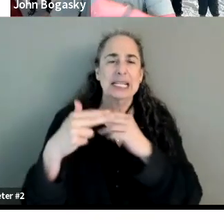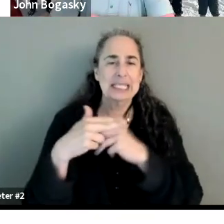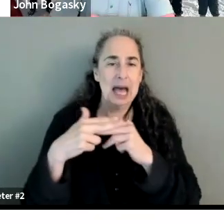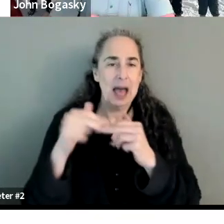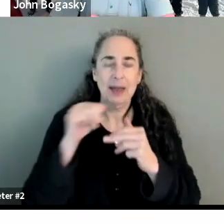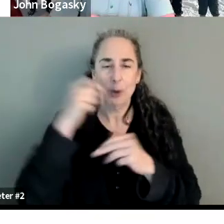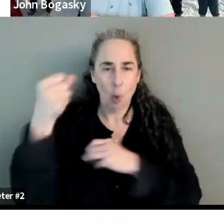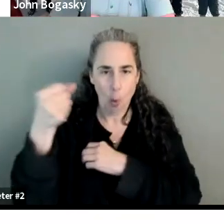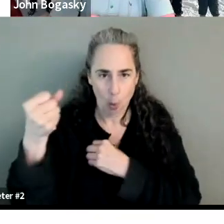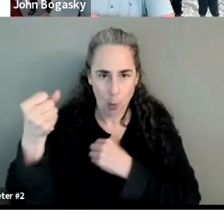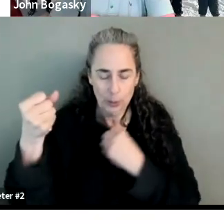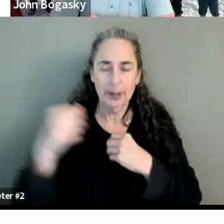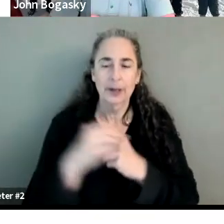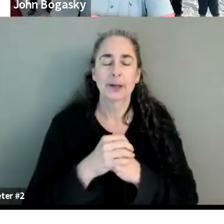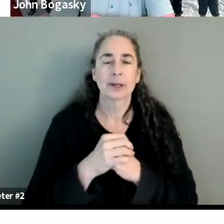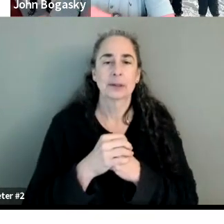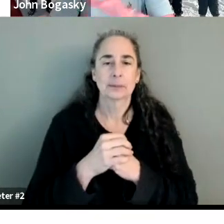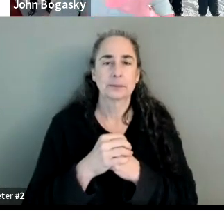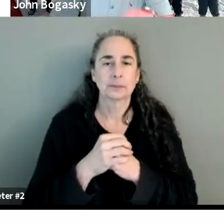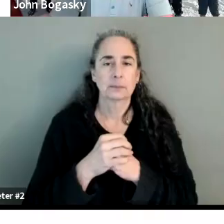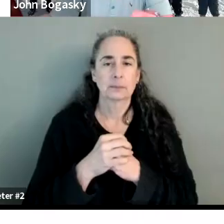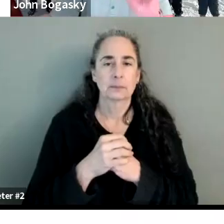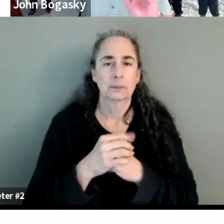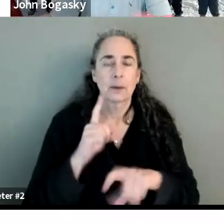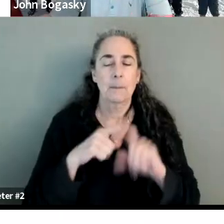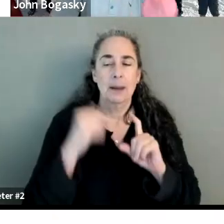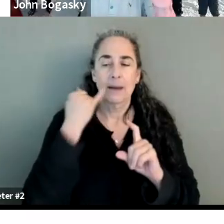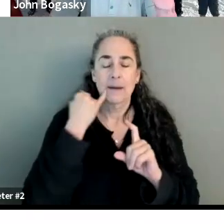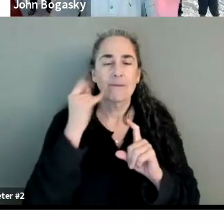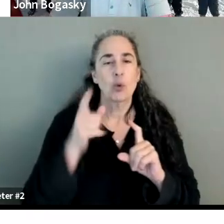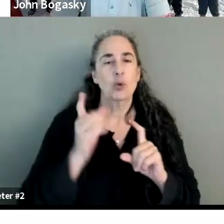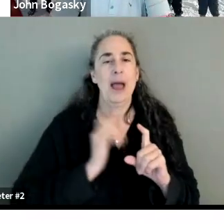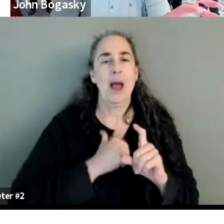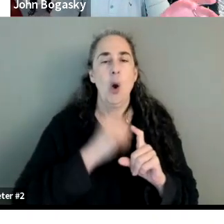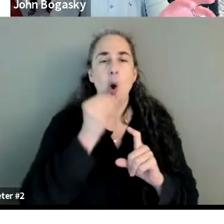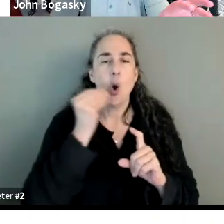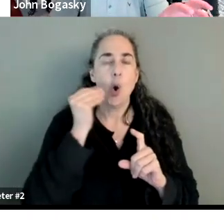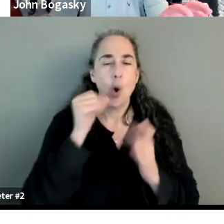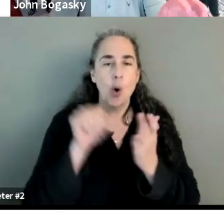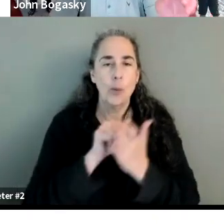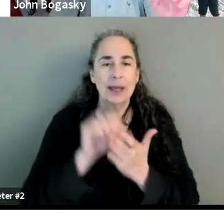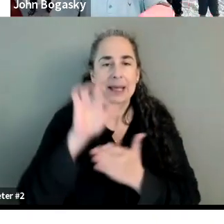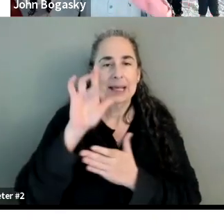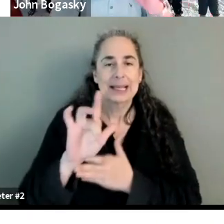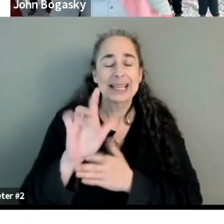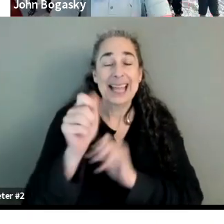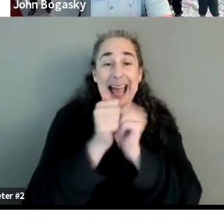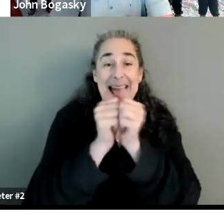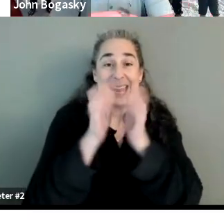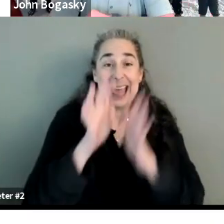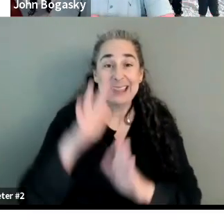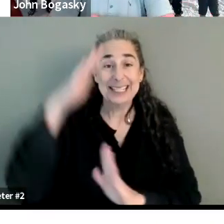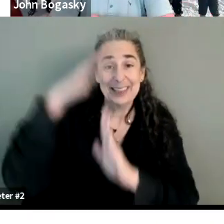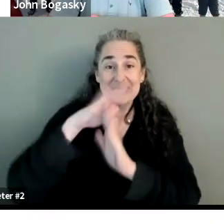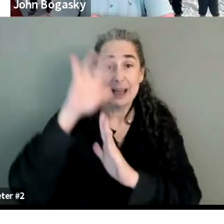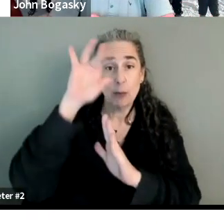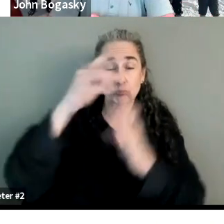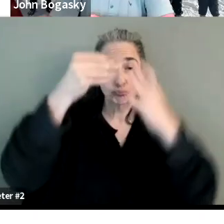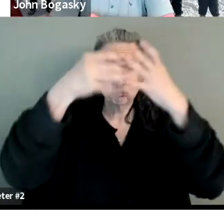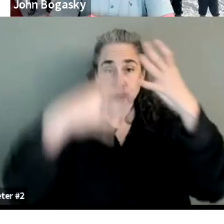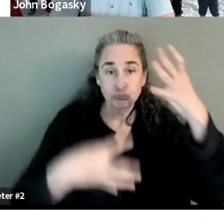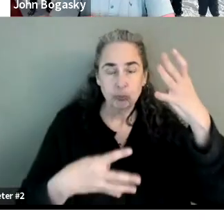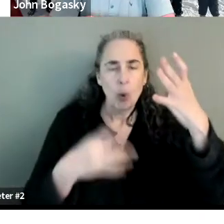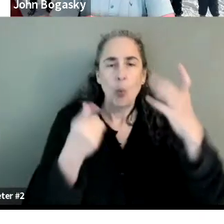yet, but if you go to go to our homepage and click on athletes right at the top, it'll give you all the instructions to become an